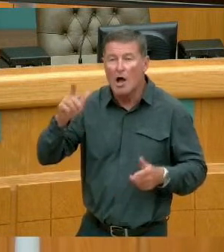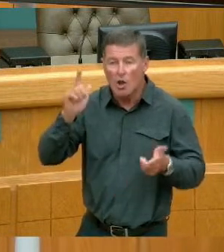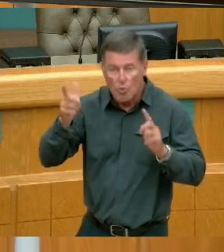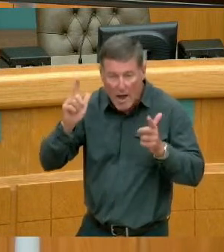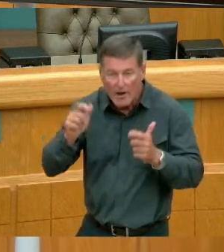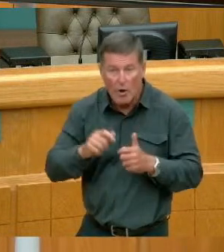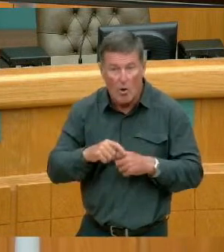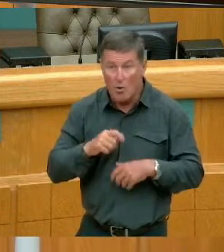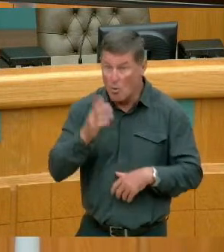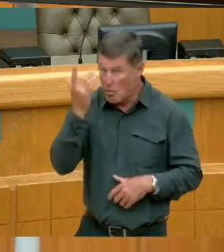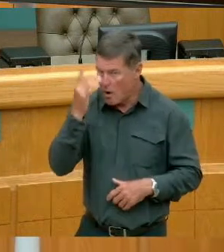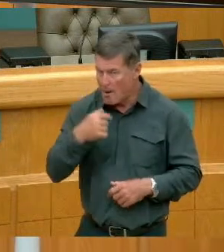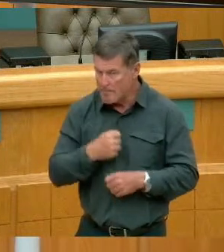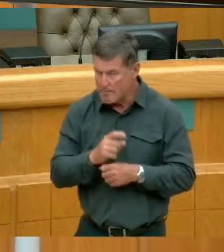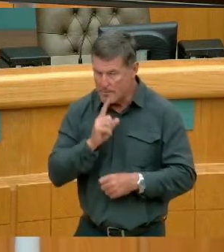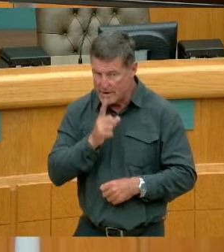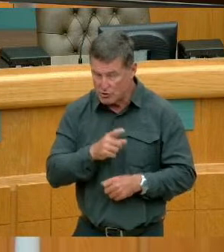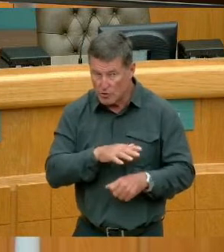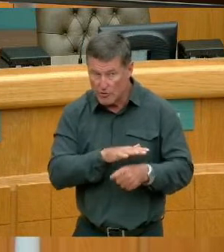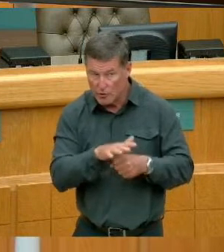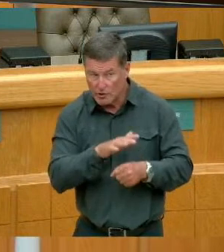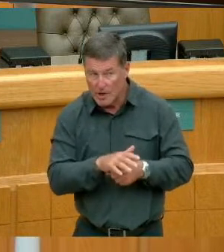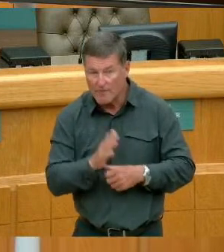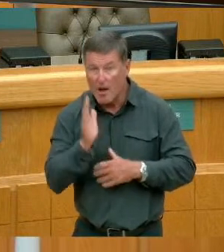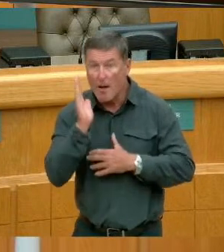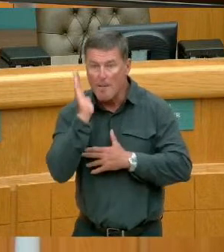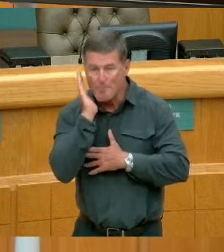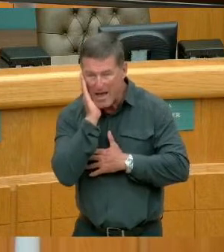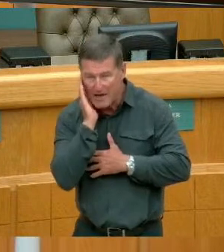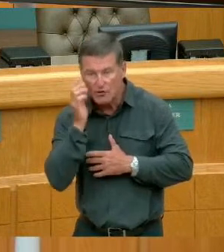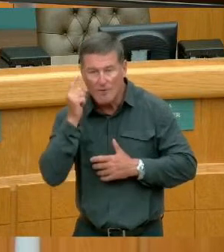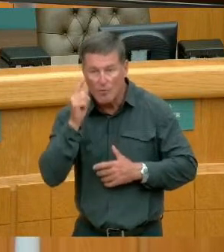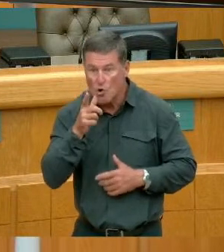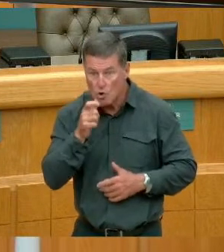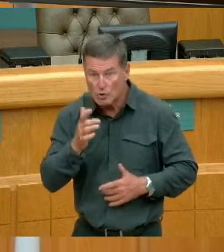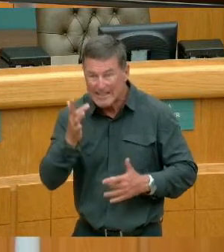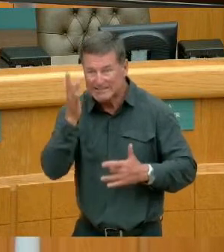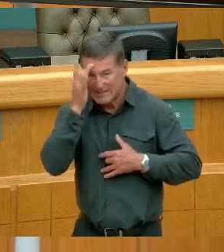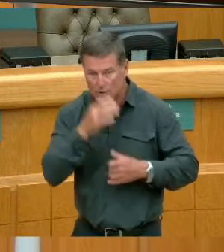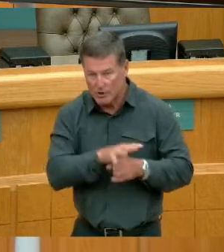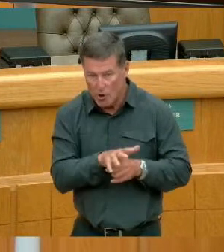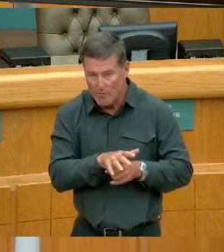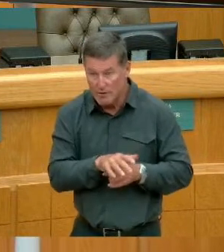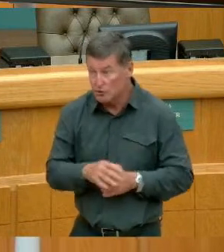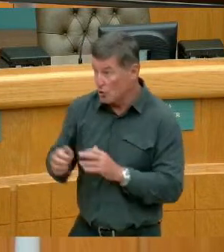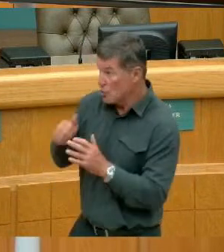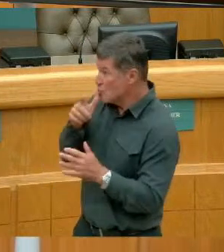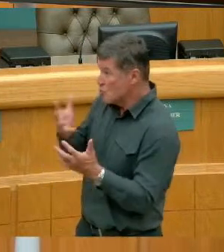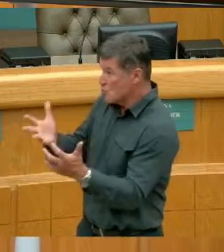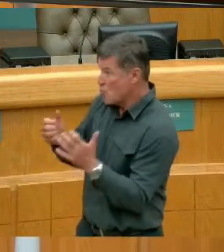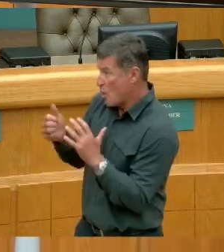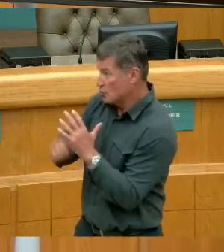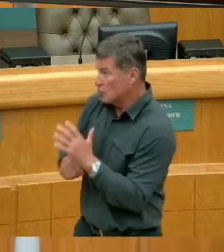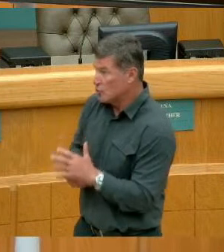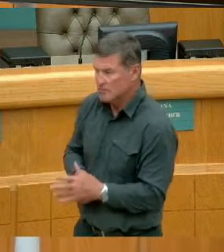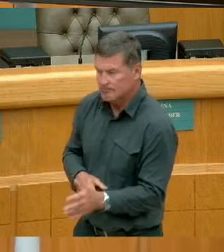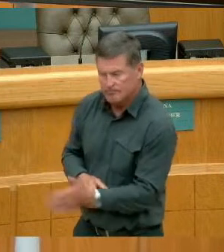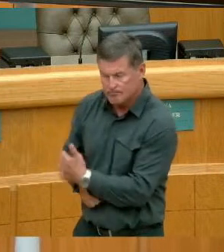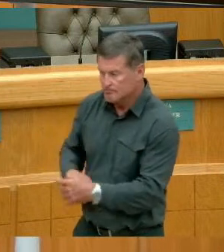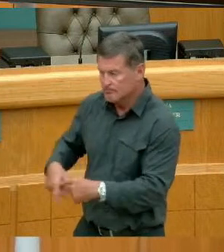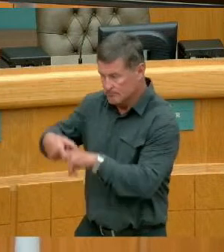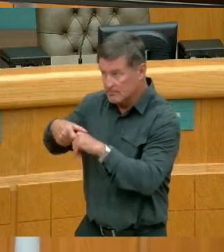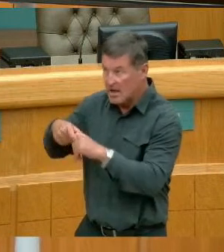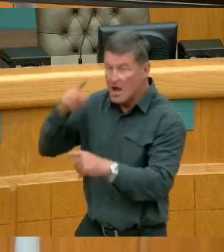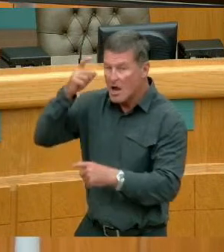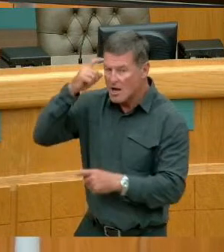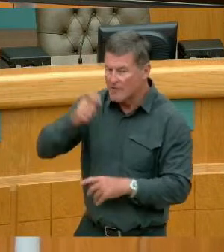help ensure hospital bed availability for COVID-19 patients in these communities. This proclamation amends the